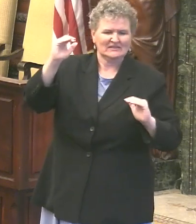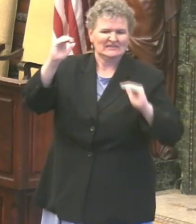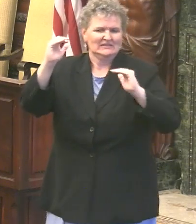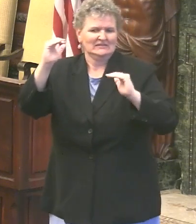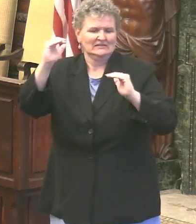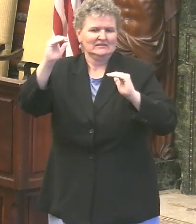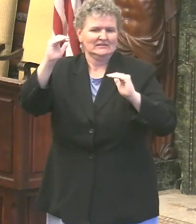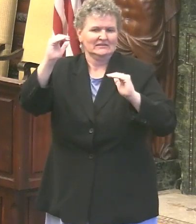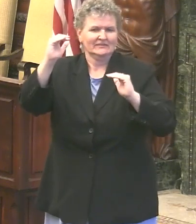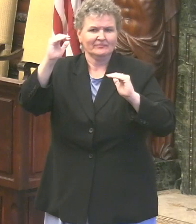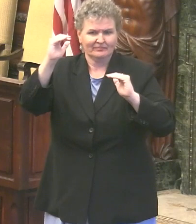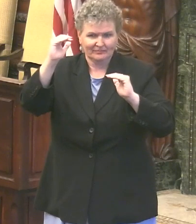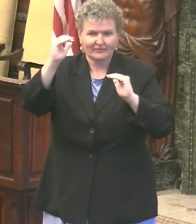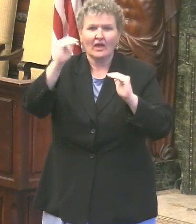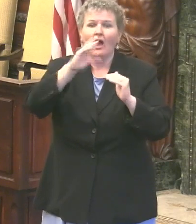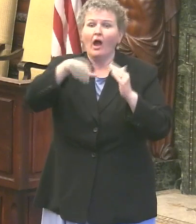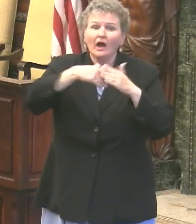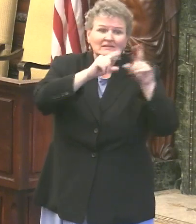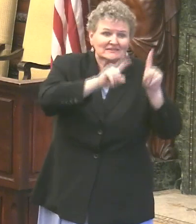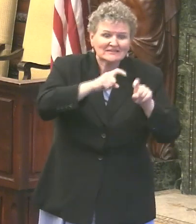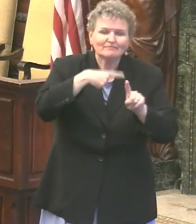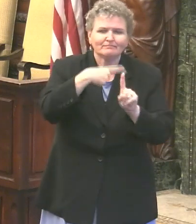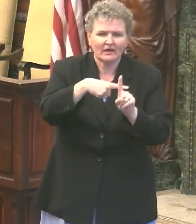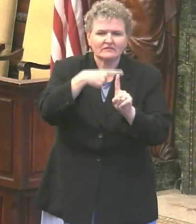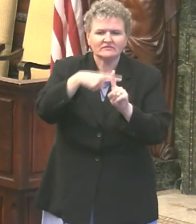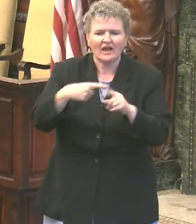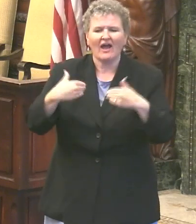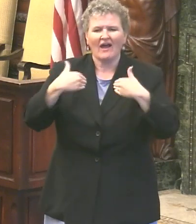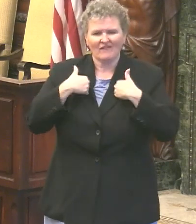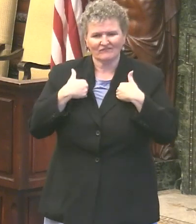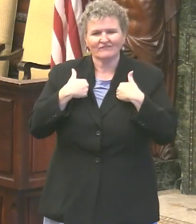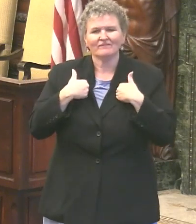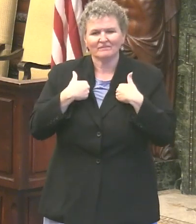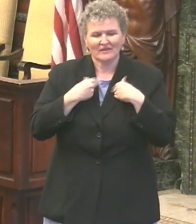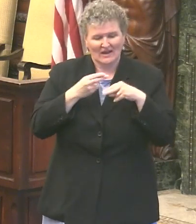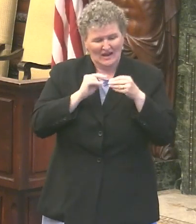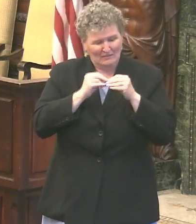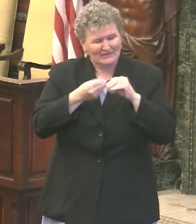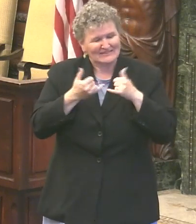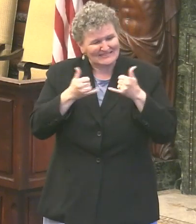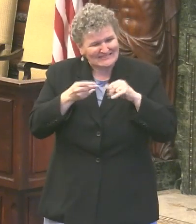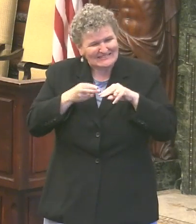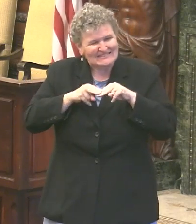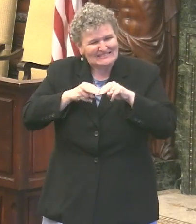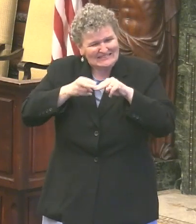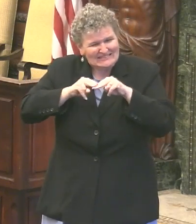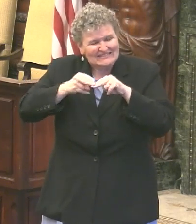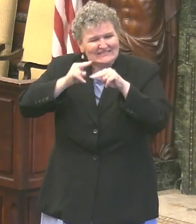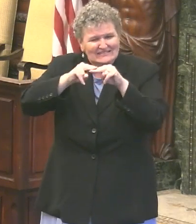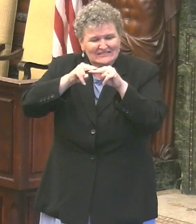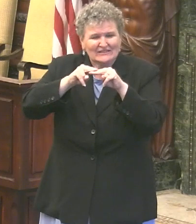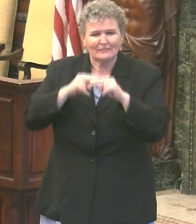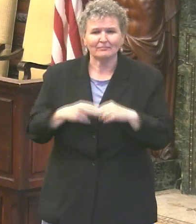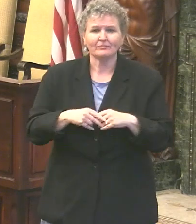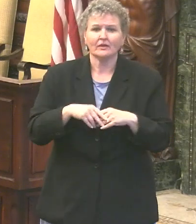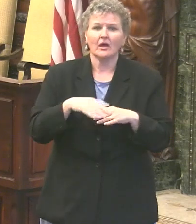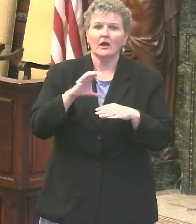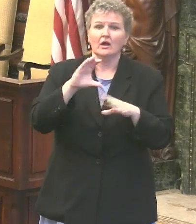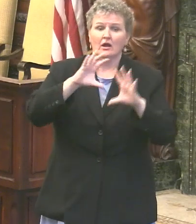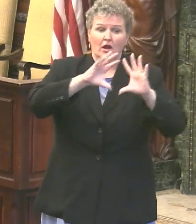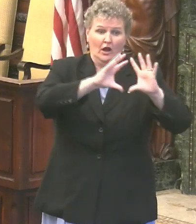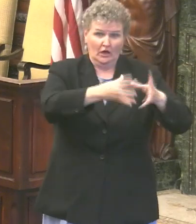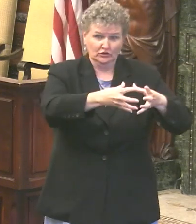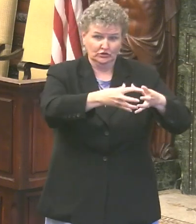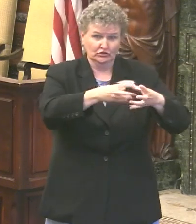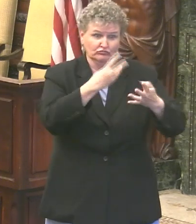the trend that there's any increase at all is concerning to us. I thought I'd give you just an update on the cluster that I talked about last week in the city's